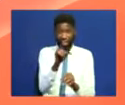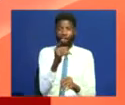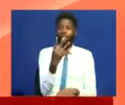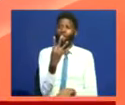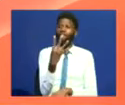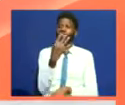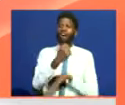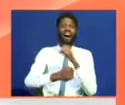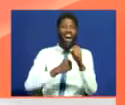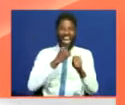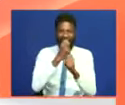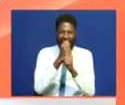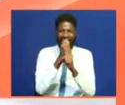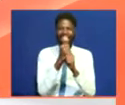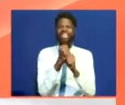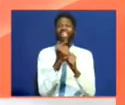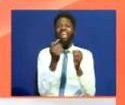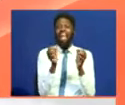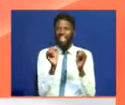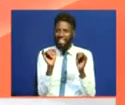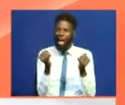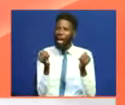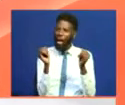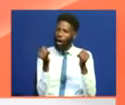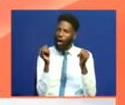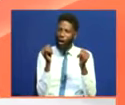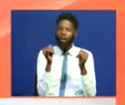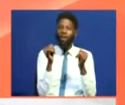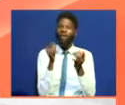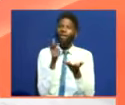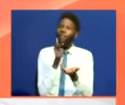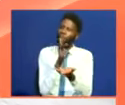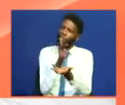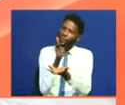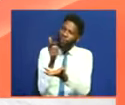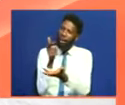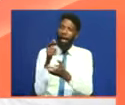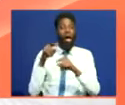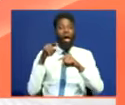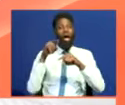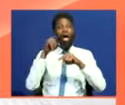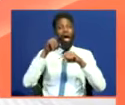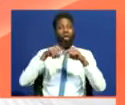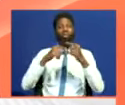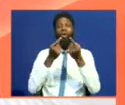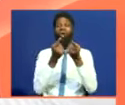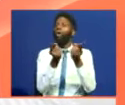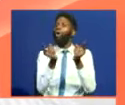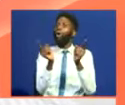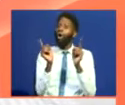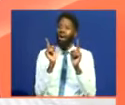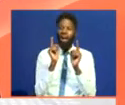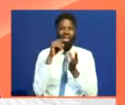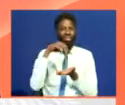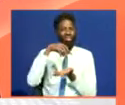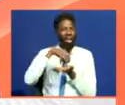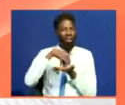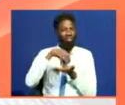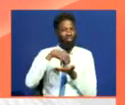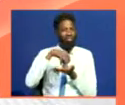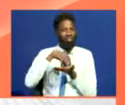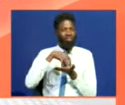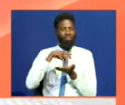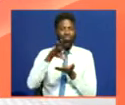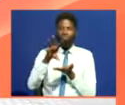amongst other cases, you wouldn't have had enough time to capture each and every case. As FIDA, we have